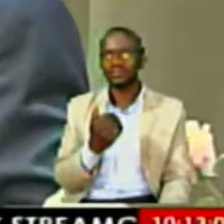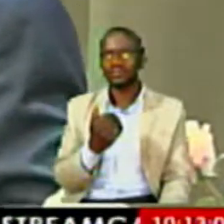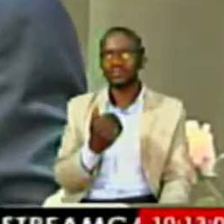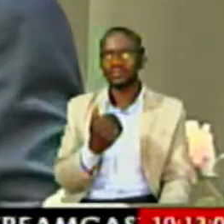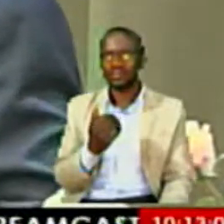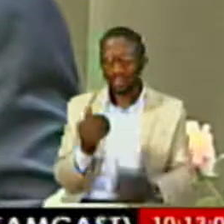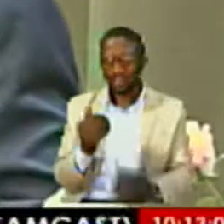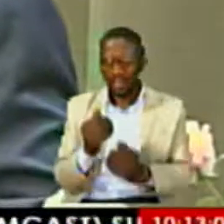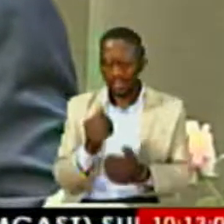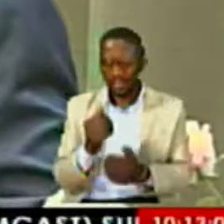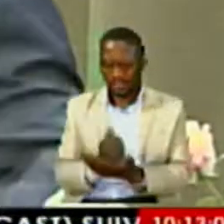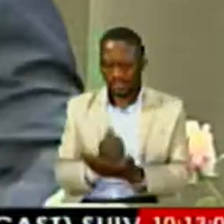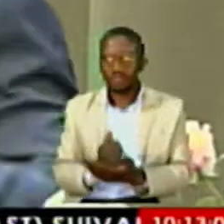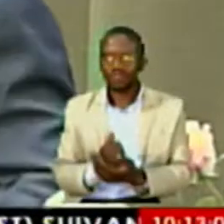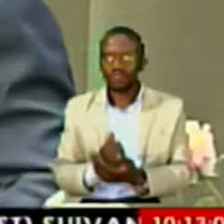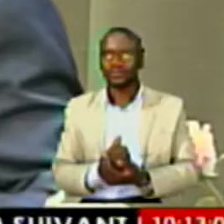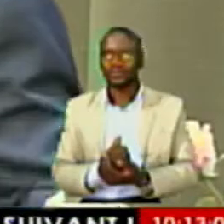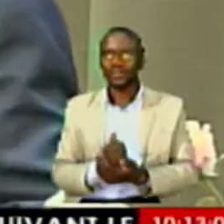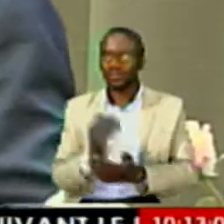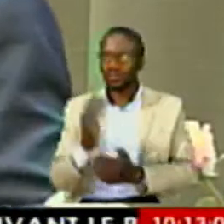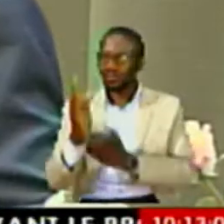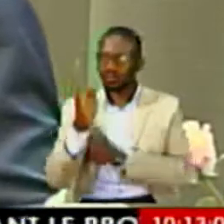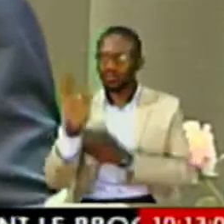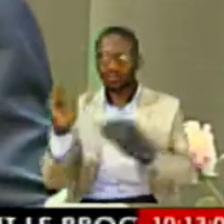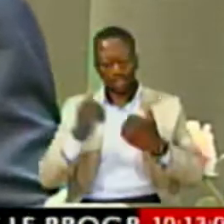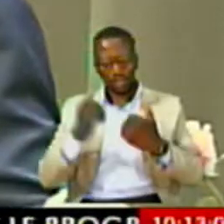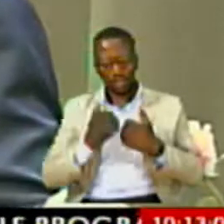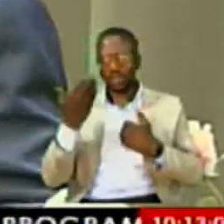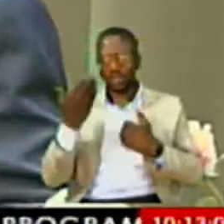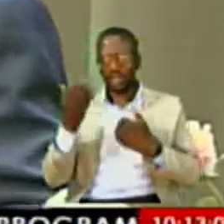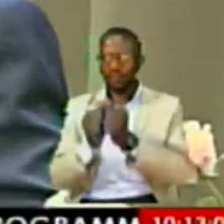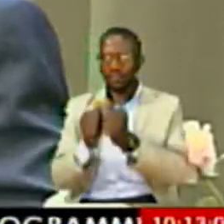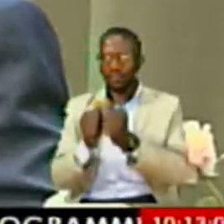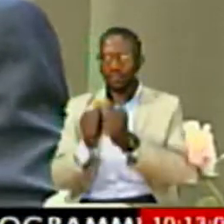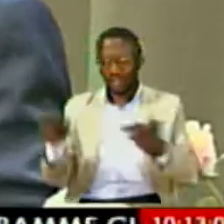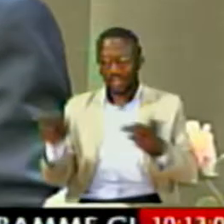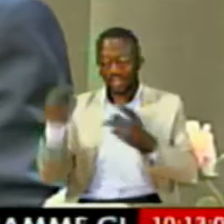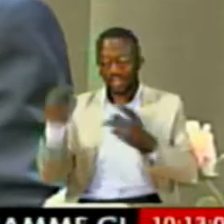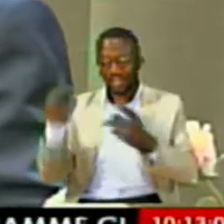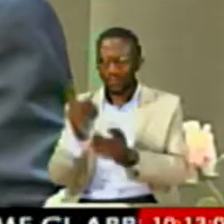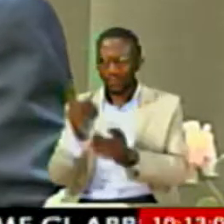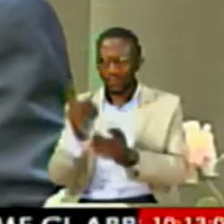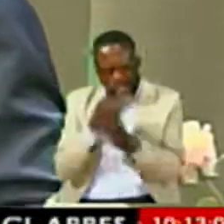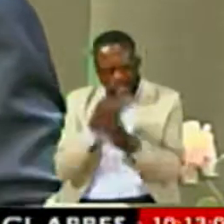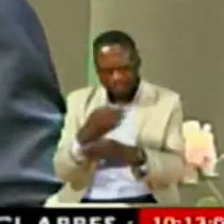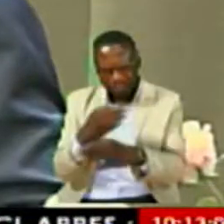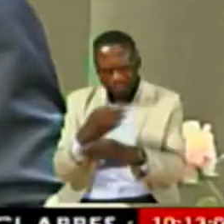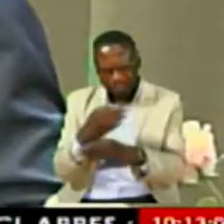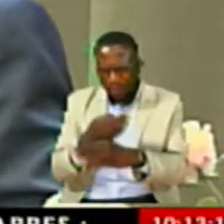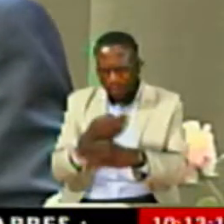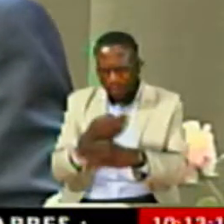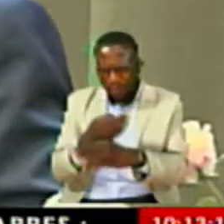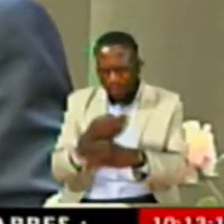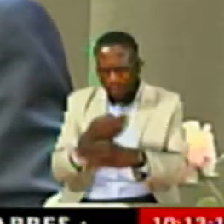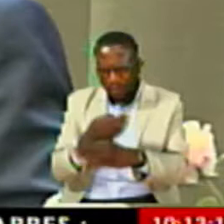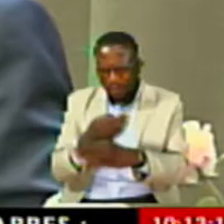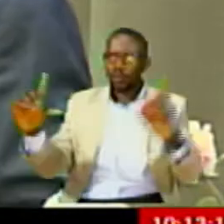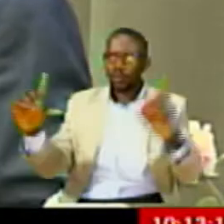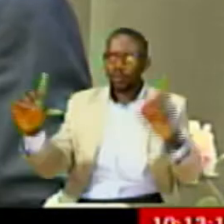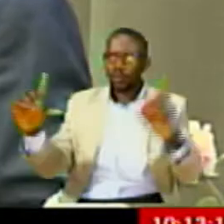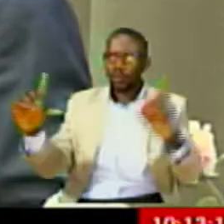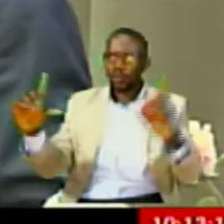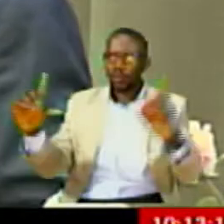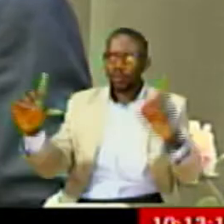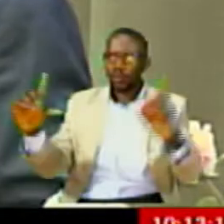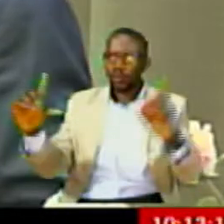Amen. Amen. Dieu avait un plan. God had a plan. Il avait conçu en lui-même dans l'éternité. He made a plan himself in eternity. Quand le